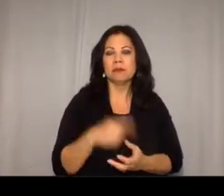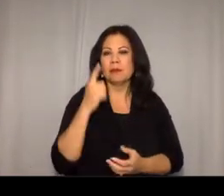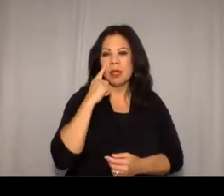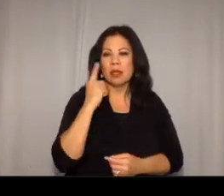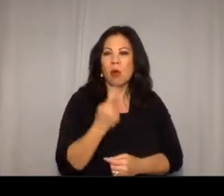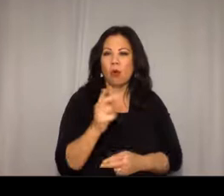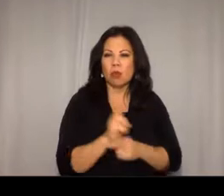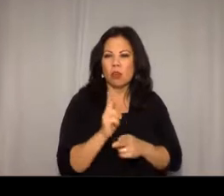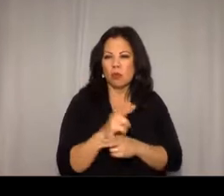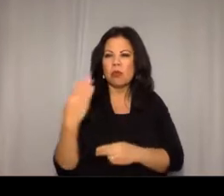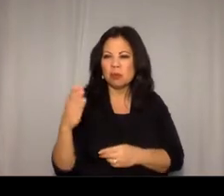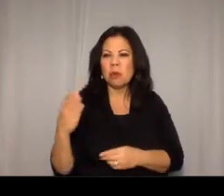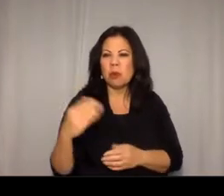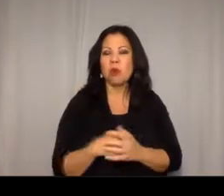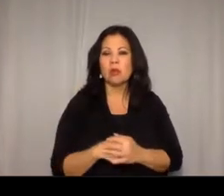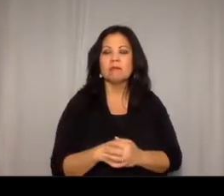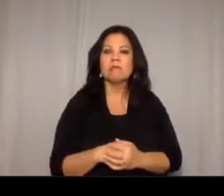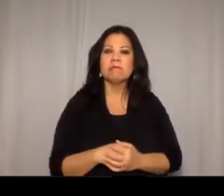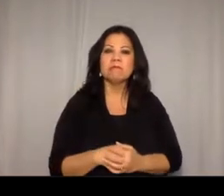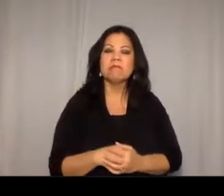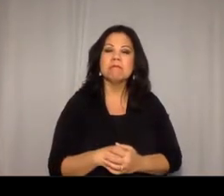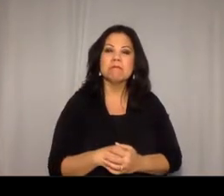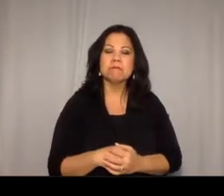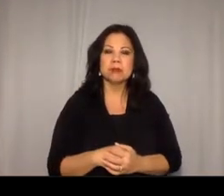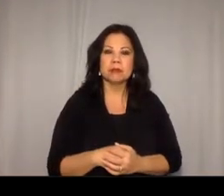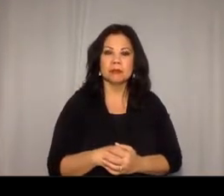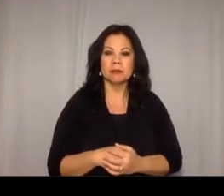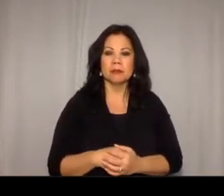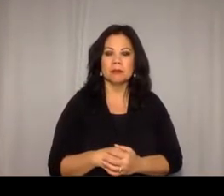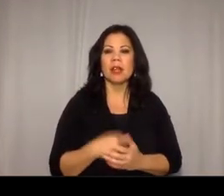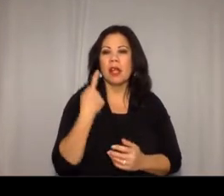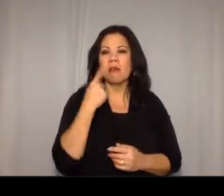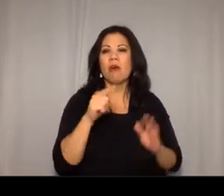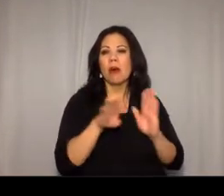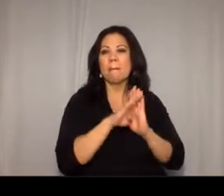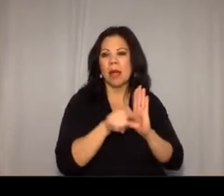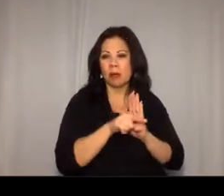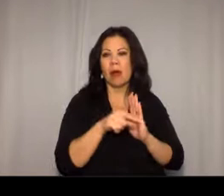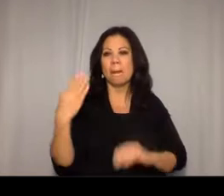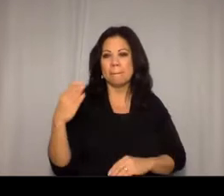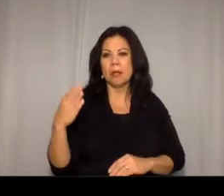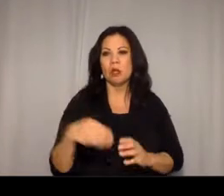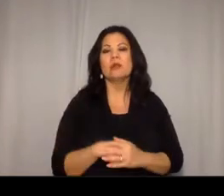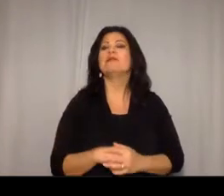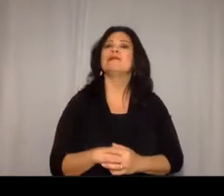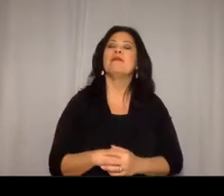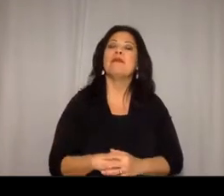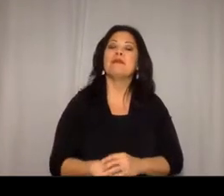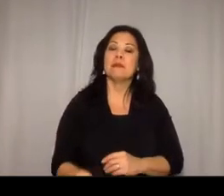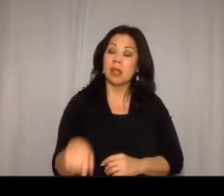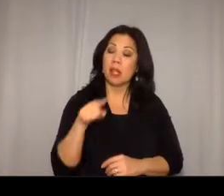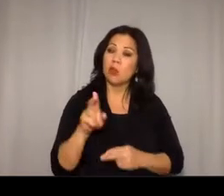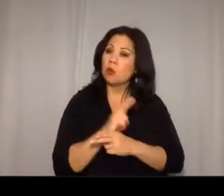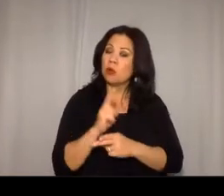one, so I'm going to use this blue guy. This was the blue guy for the background. So as always, folks, you can